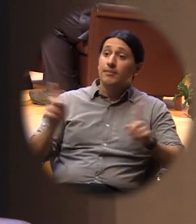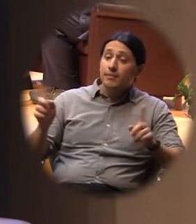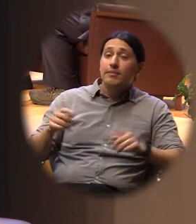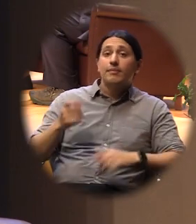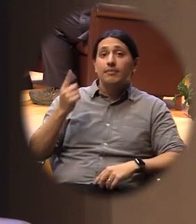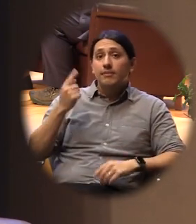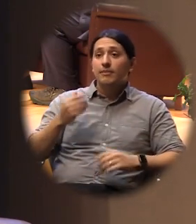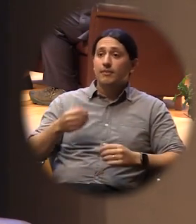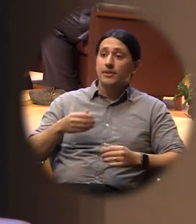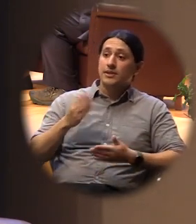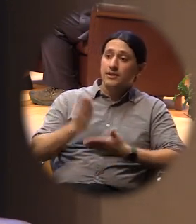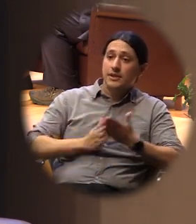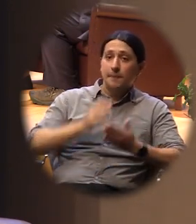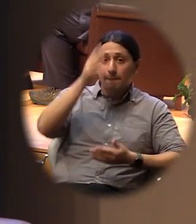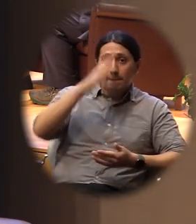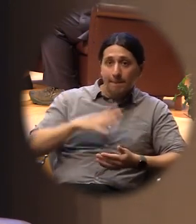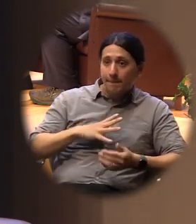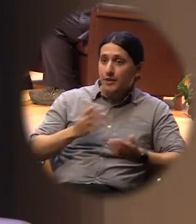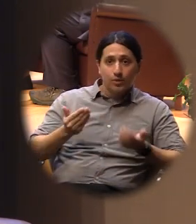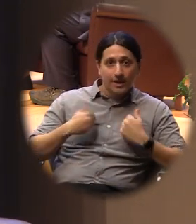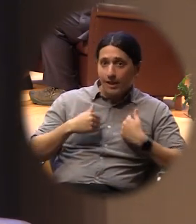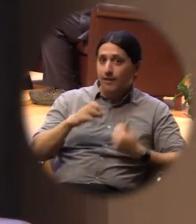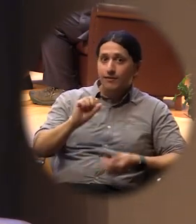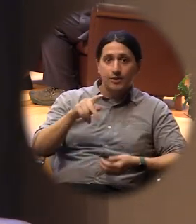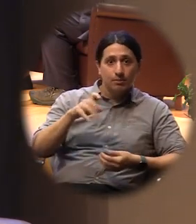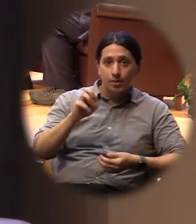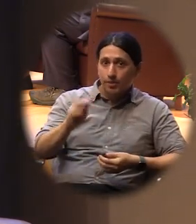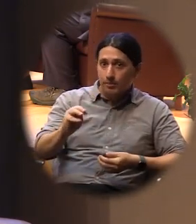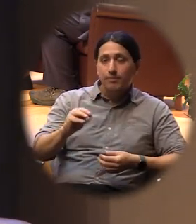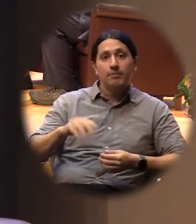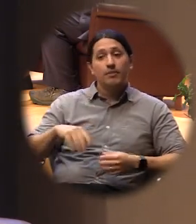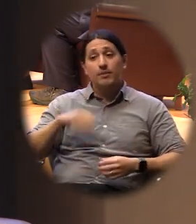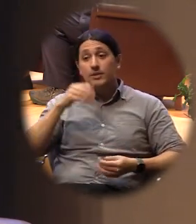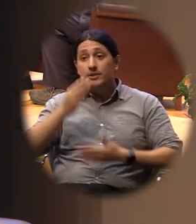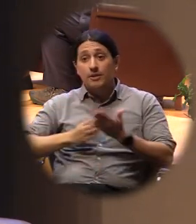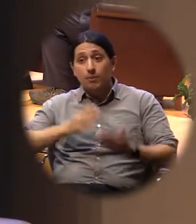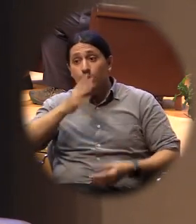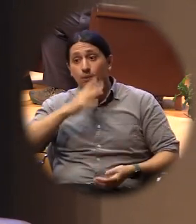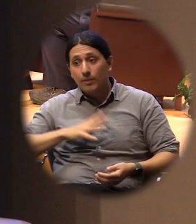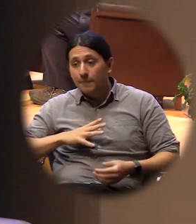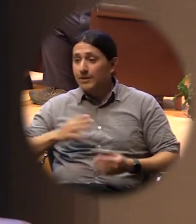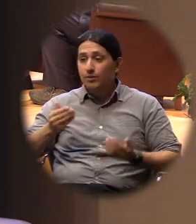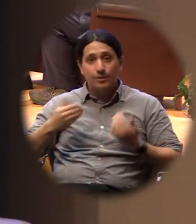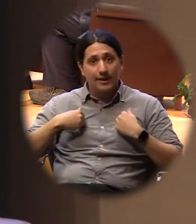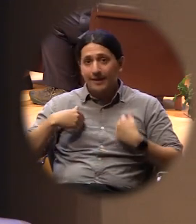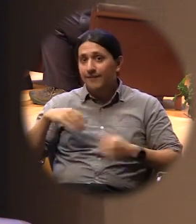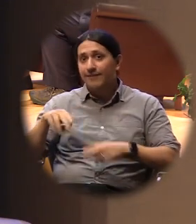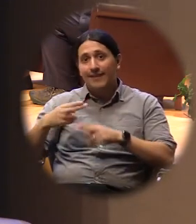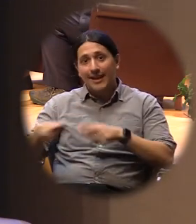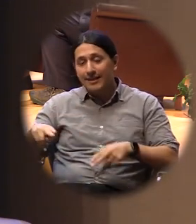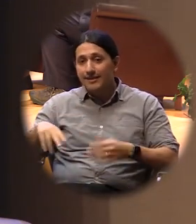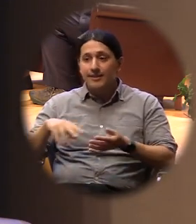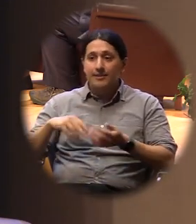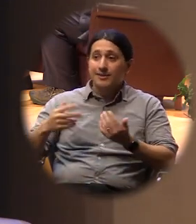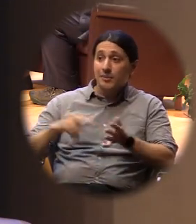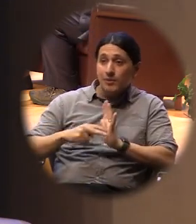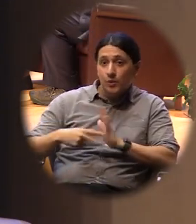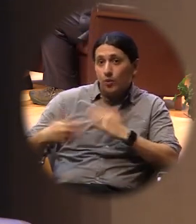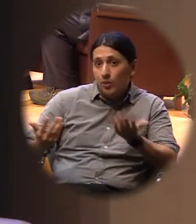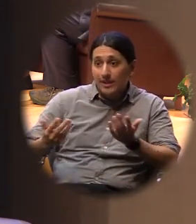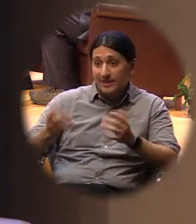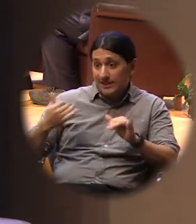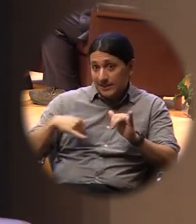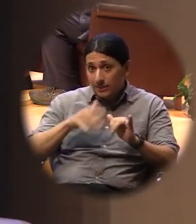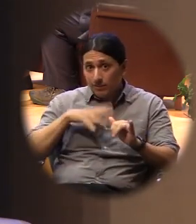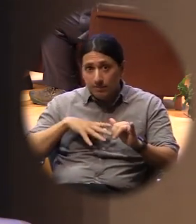women who don't have eggs. And are they, because they don't have those, what are they? And there are people we classify as women who